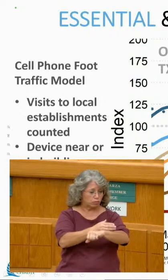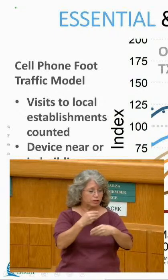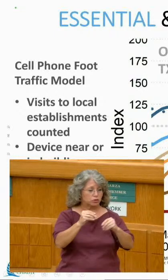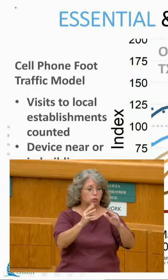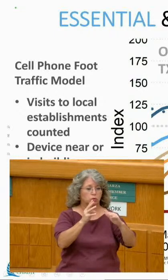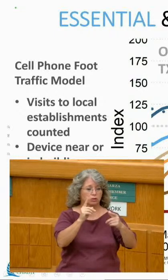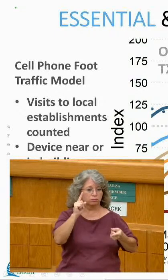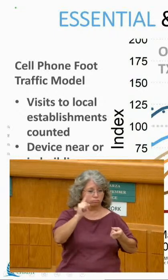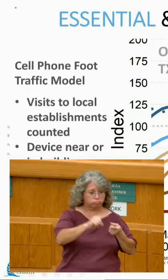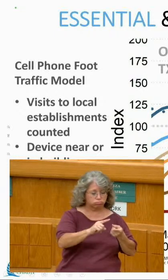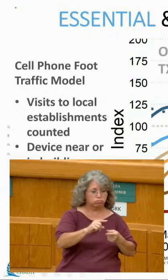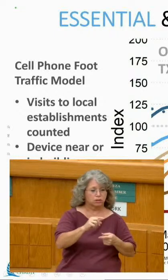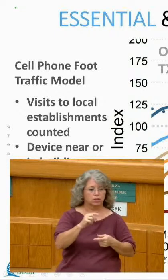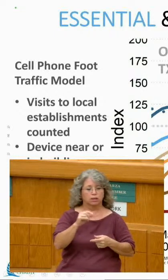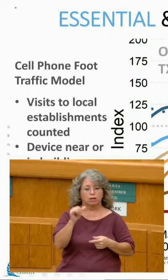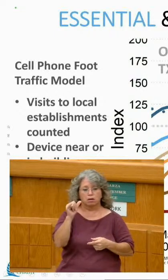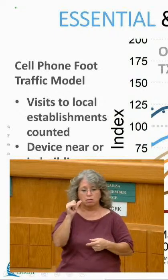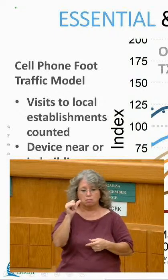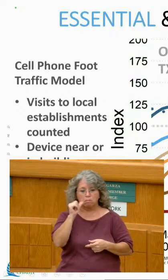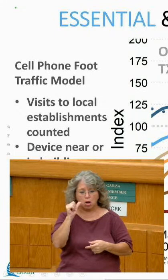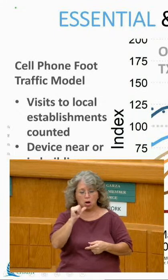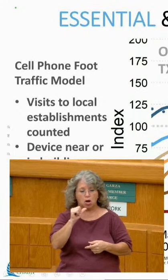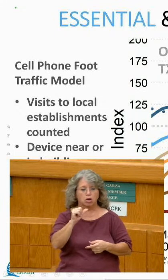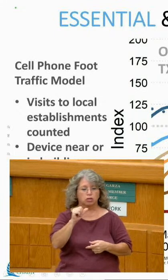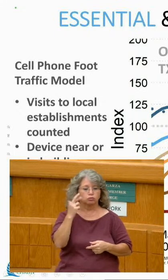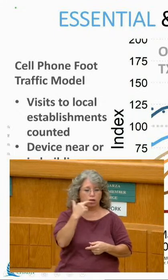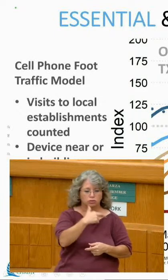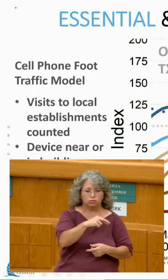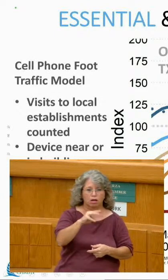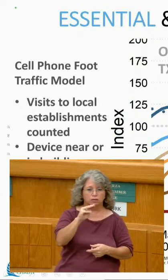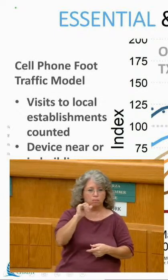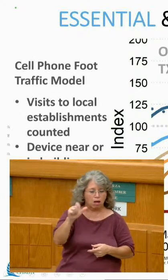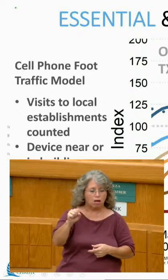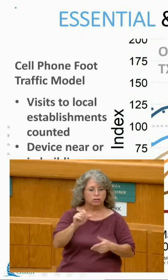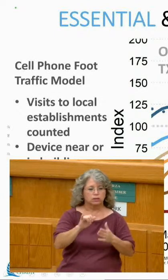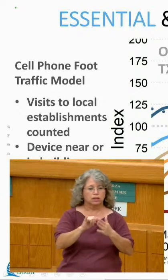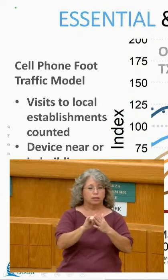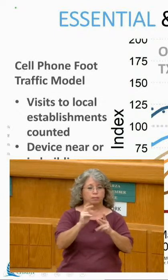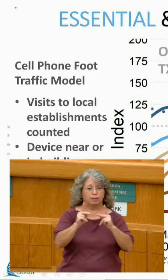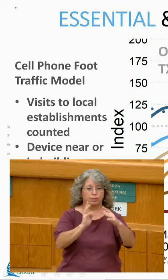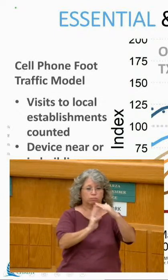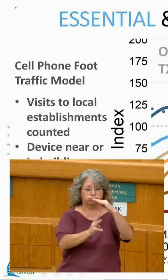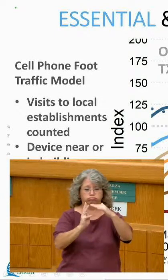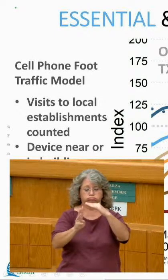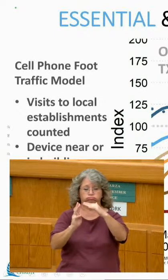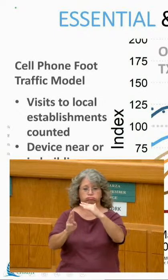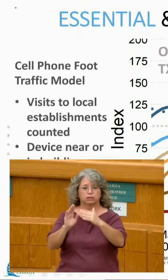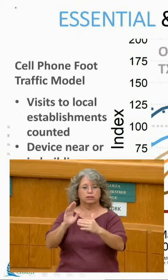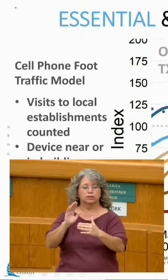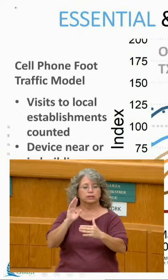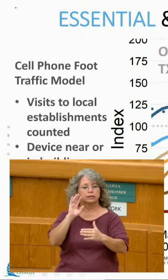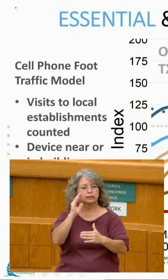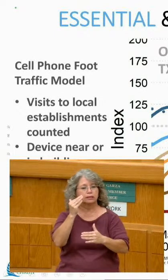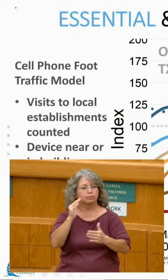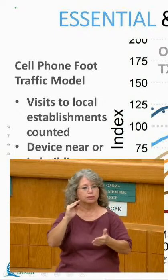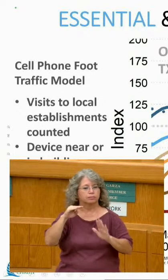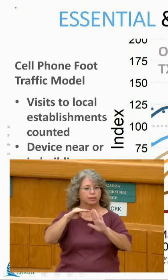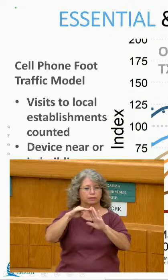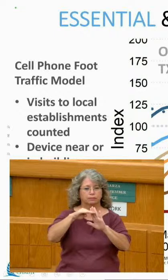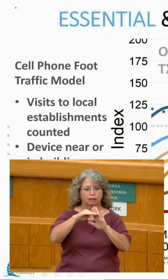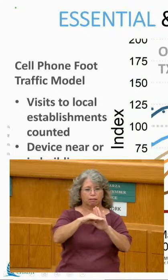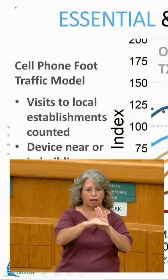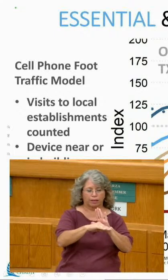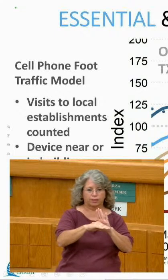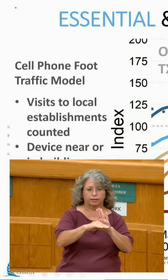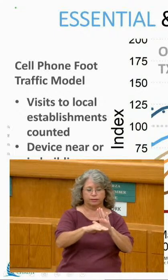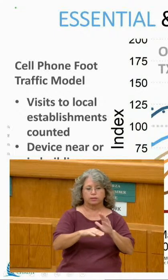malls, restaurants, bars. Foot traffic at these types of businesses seems to be declining across the board,